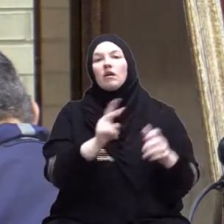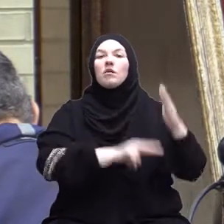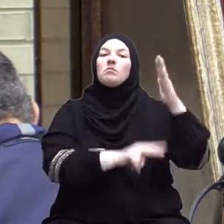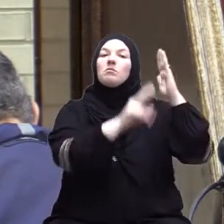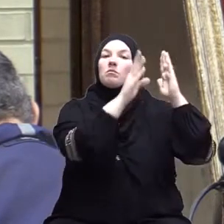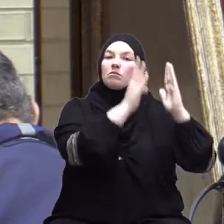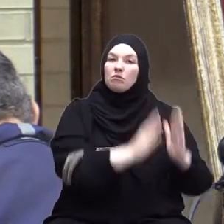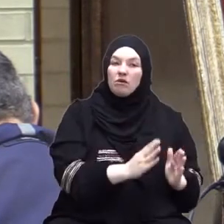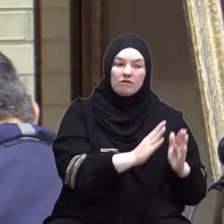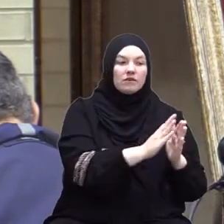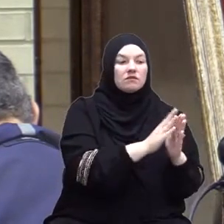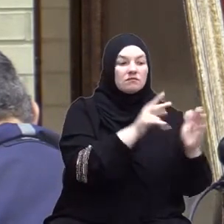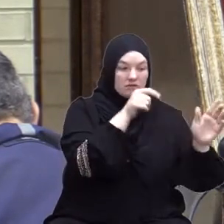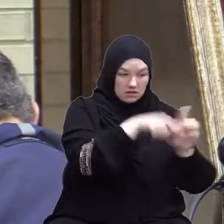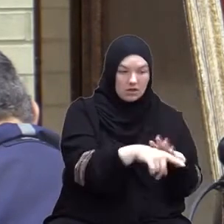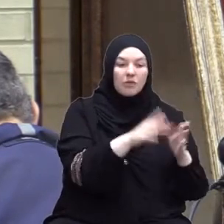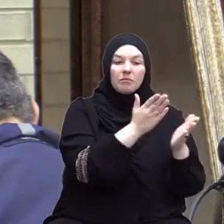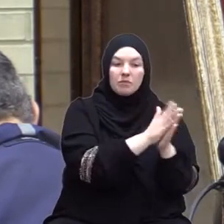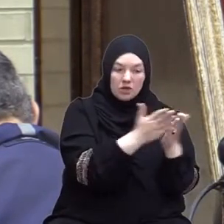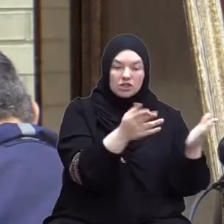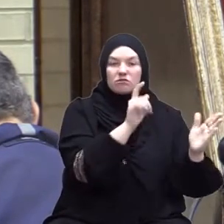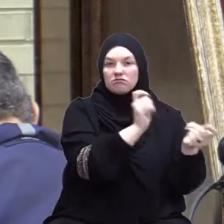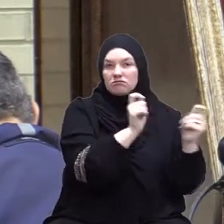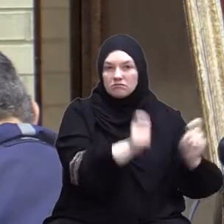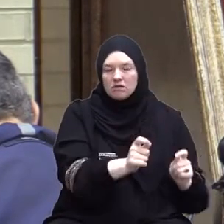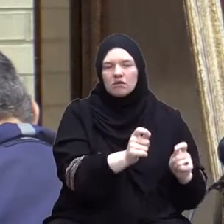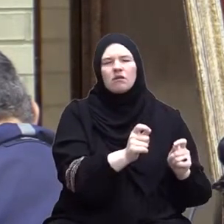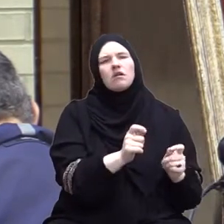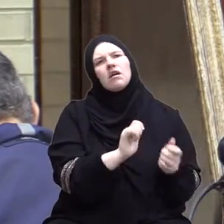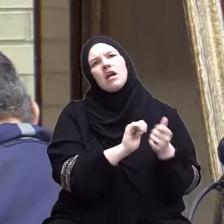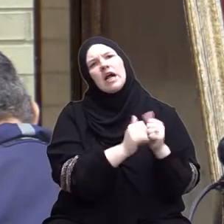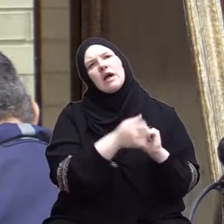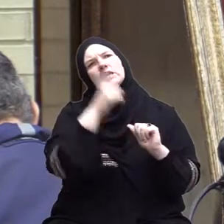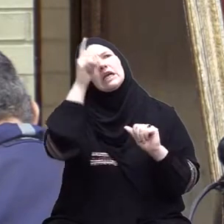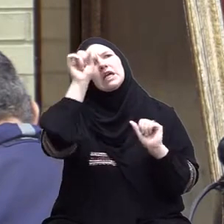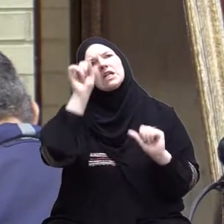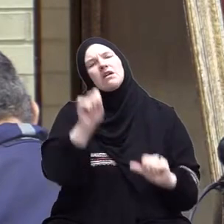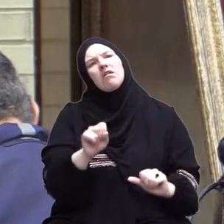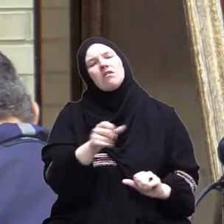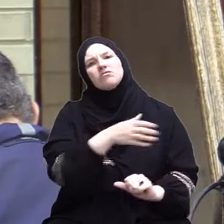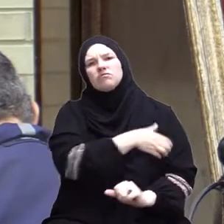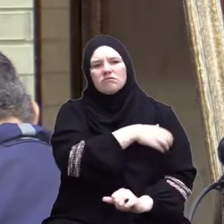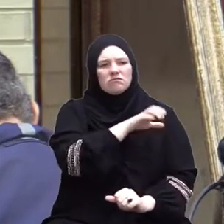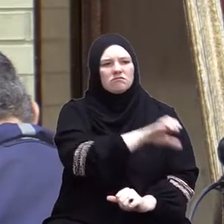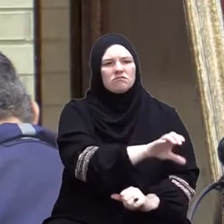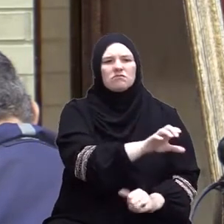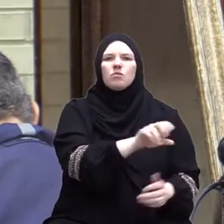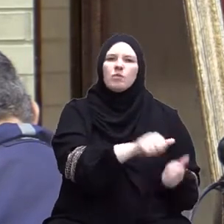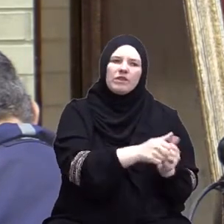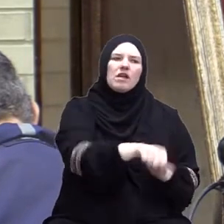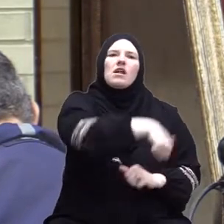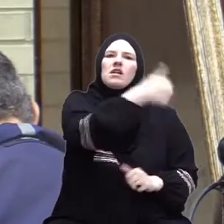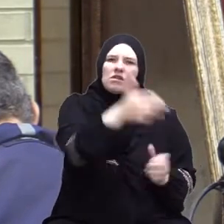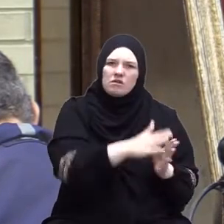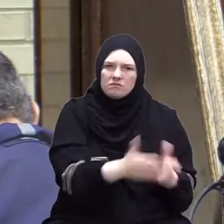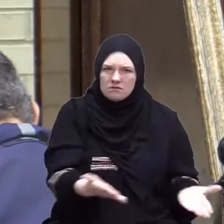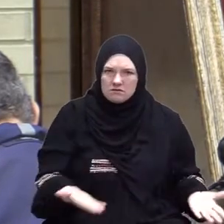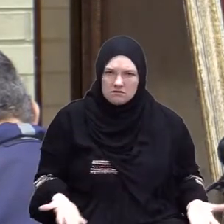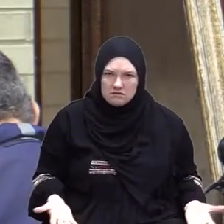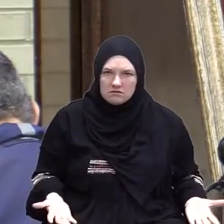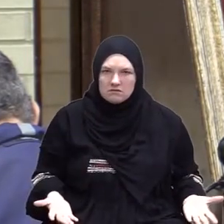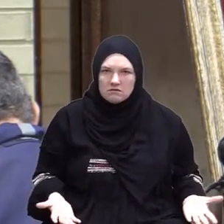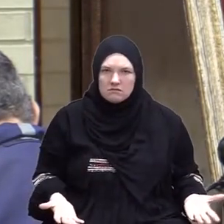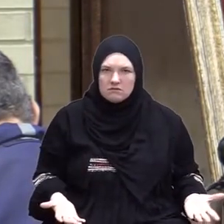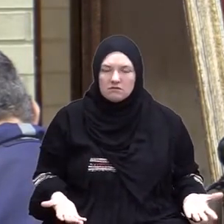and the books are altered. So how could Allah entrust them with the next book?